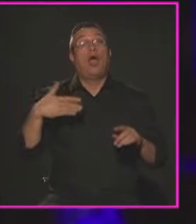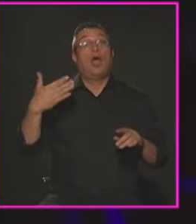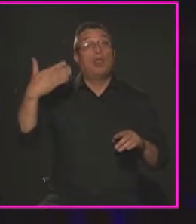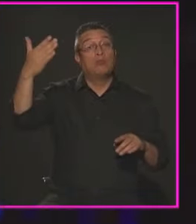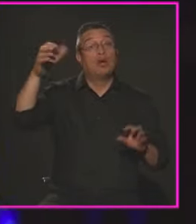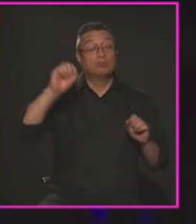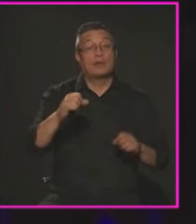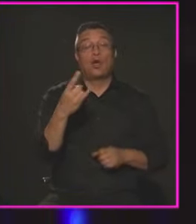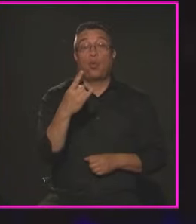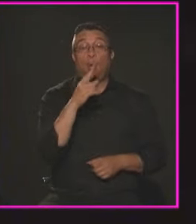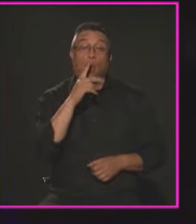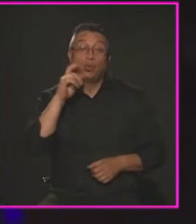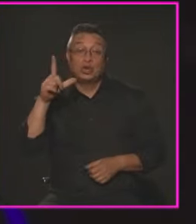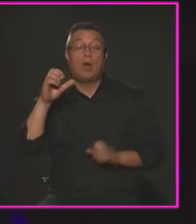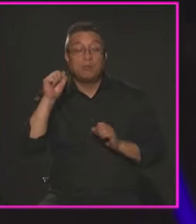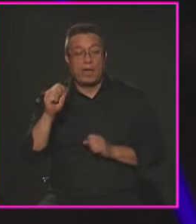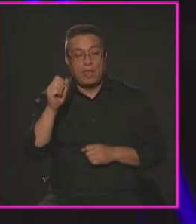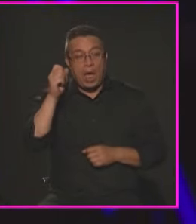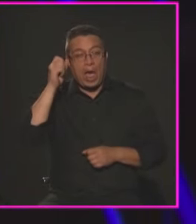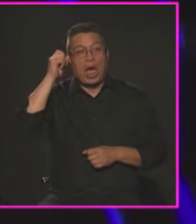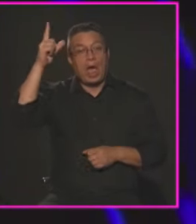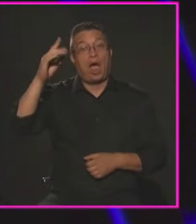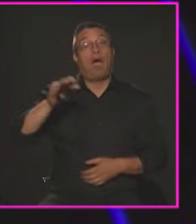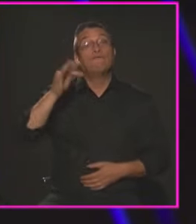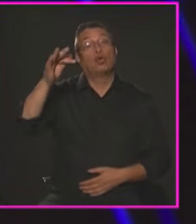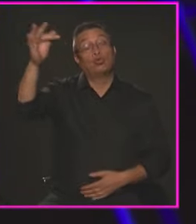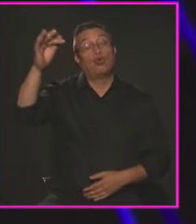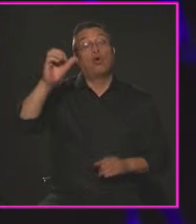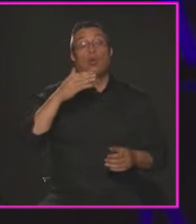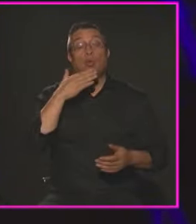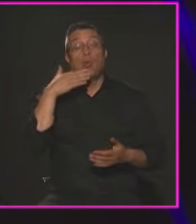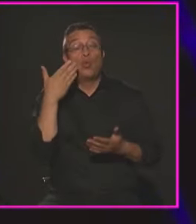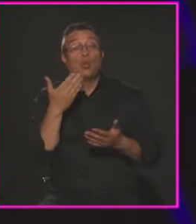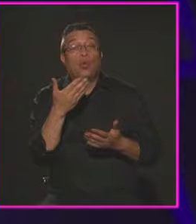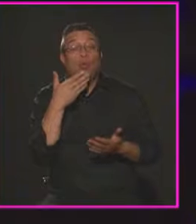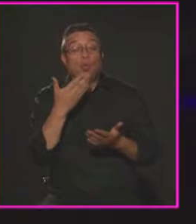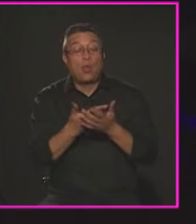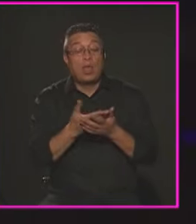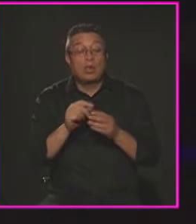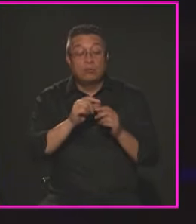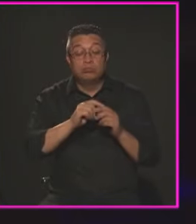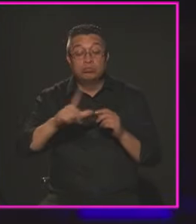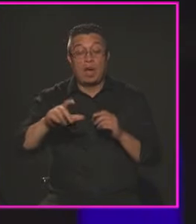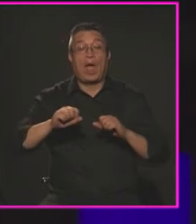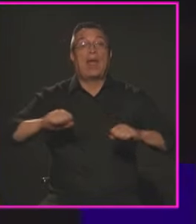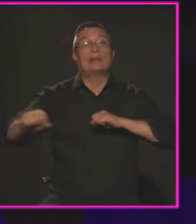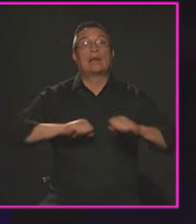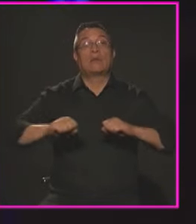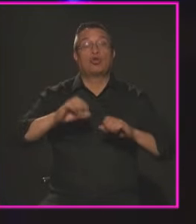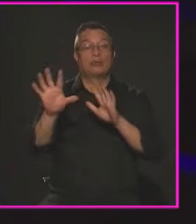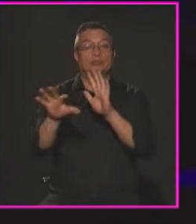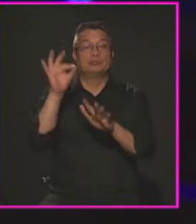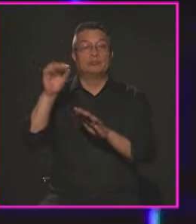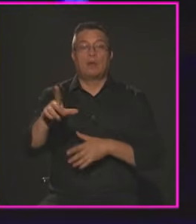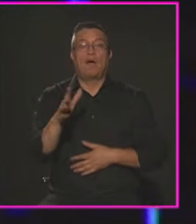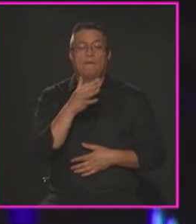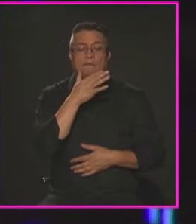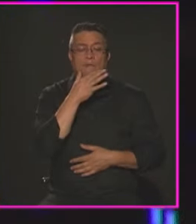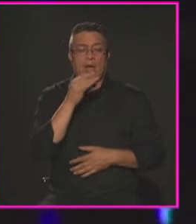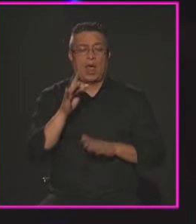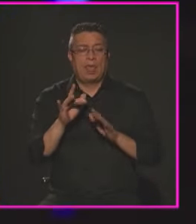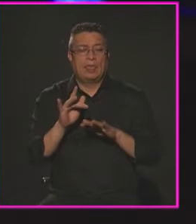allow us to understand when an earthquake will happen, because the clock will be sensitive enough to find out.